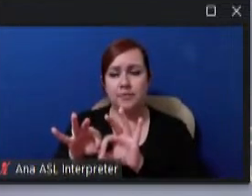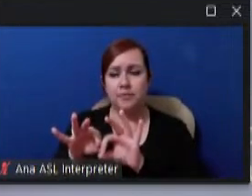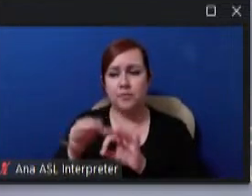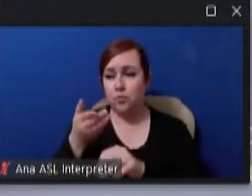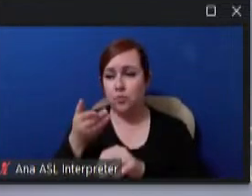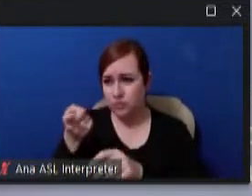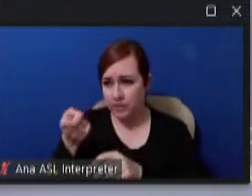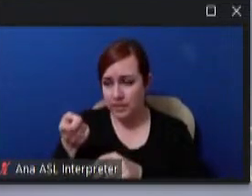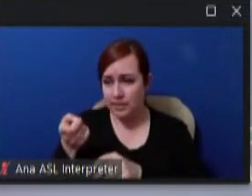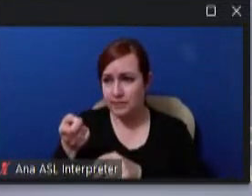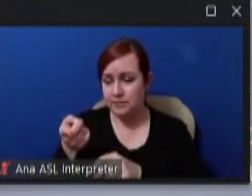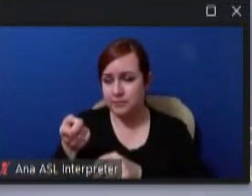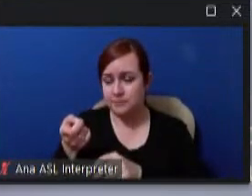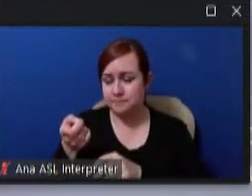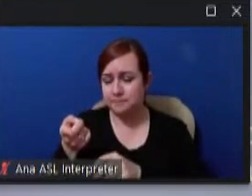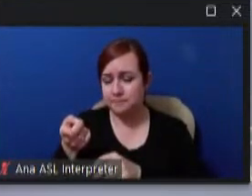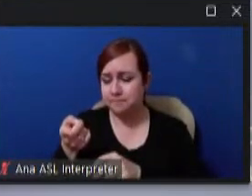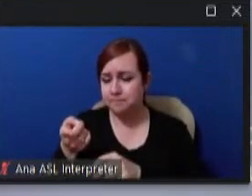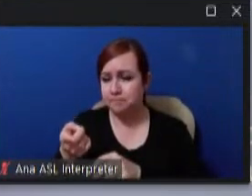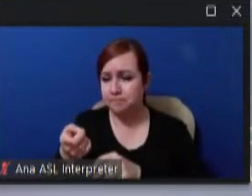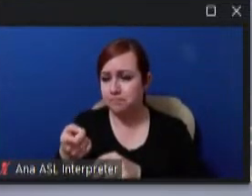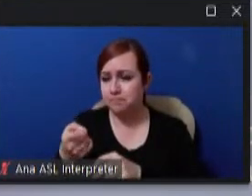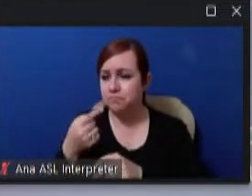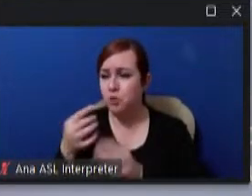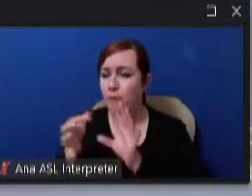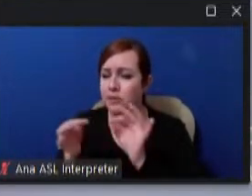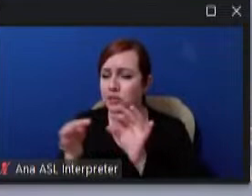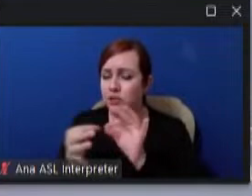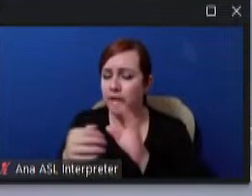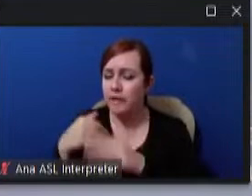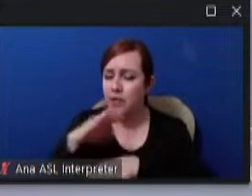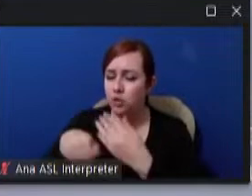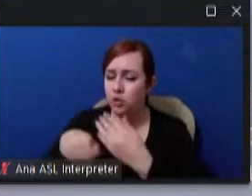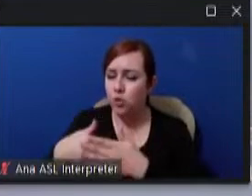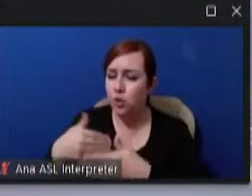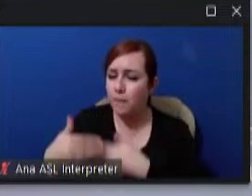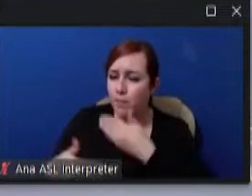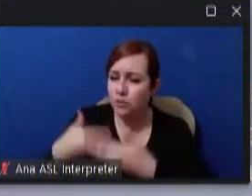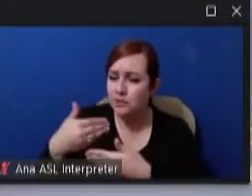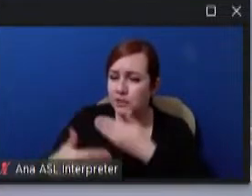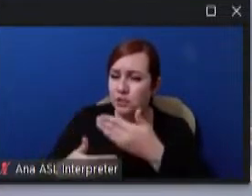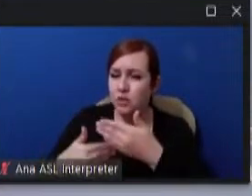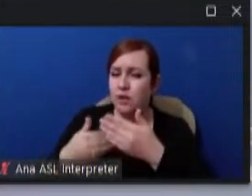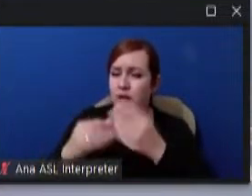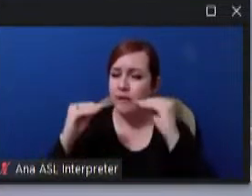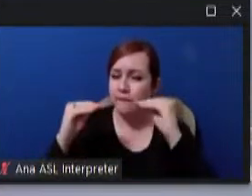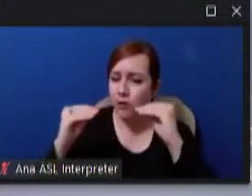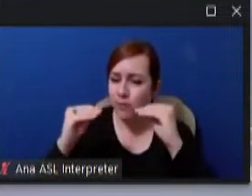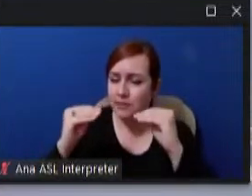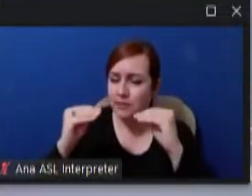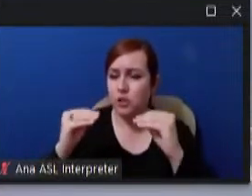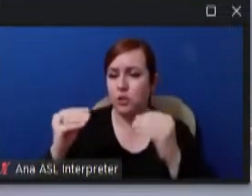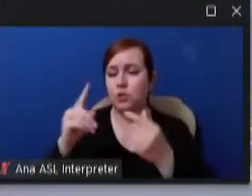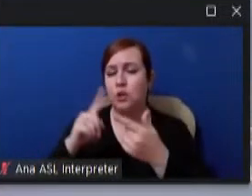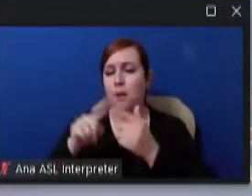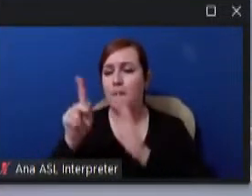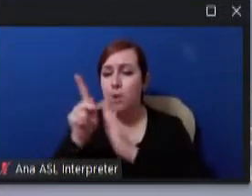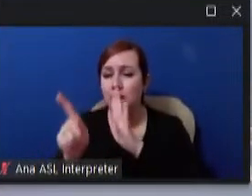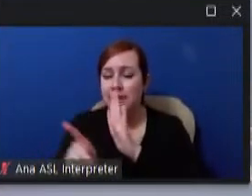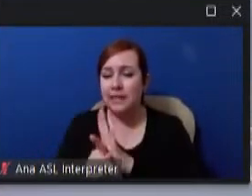importance of interagency cooperation. You noted that in terms of